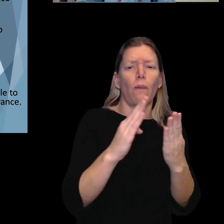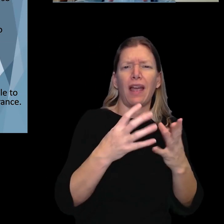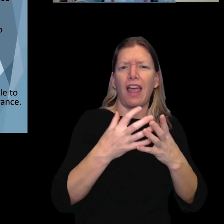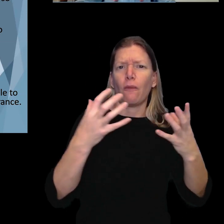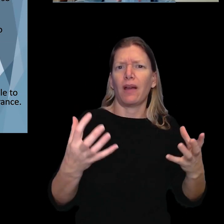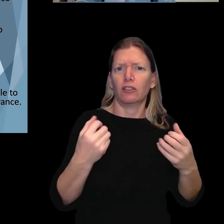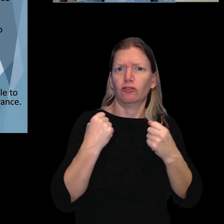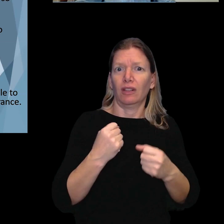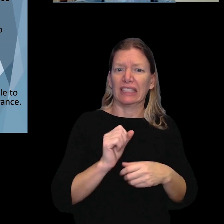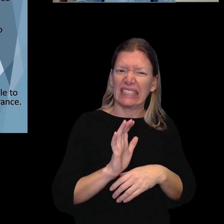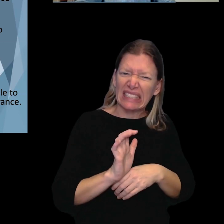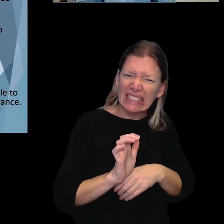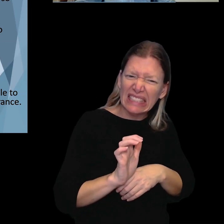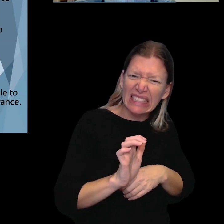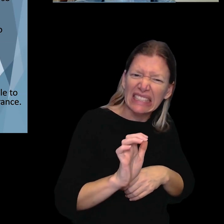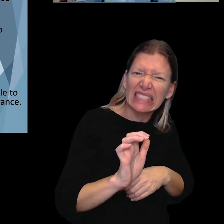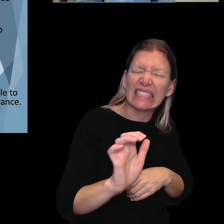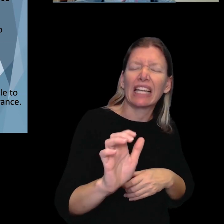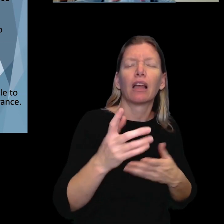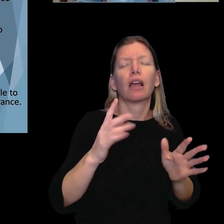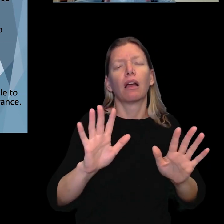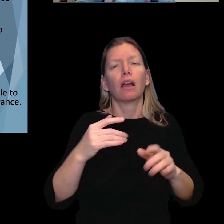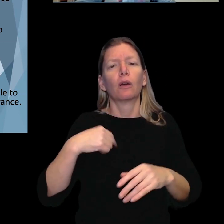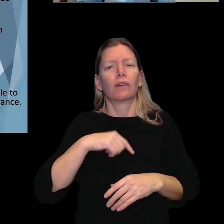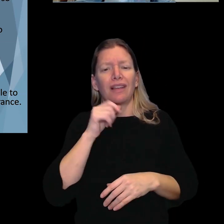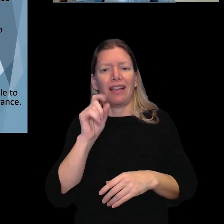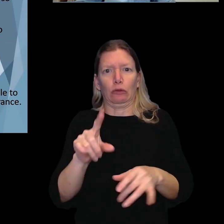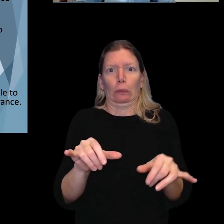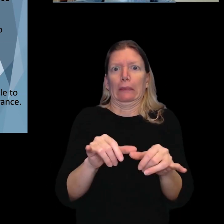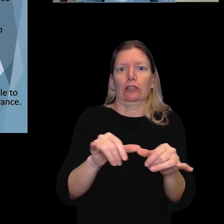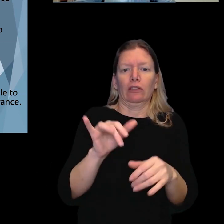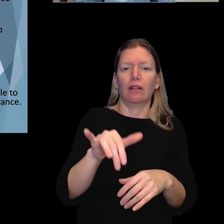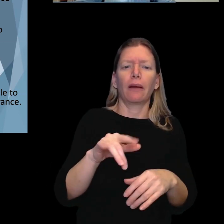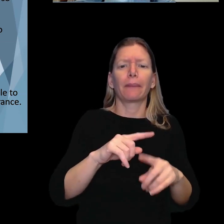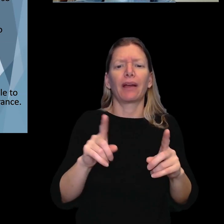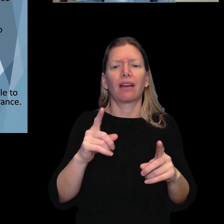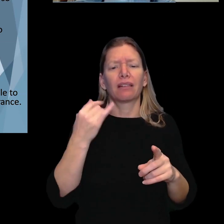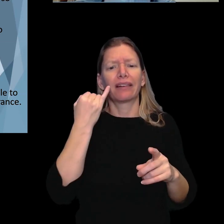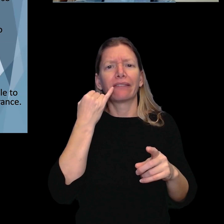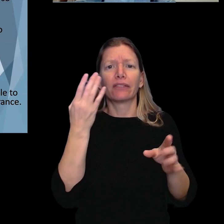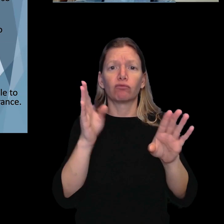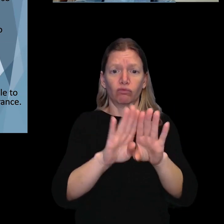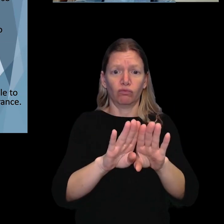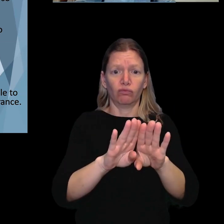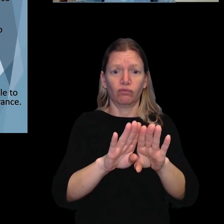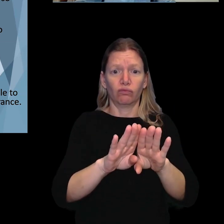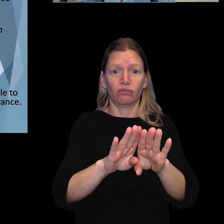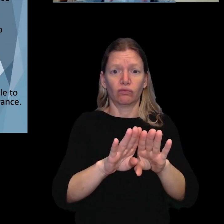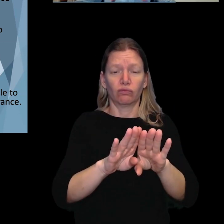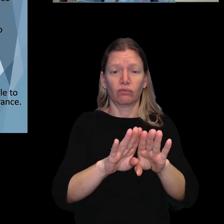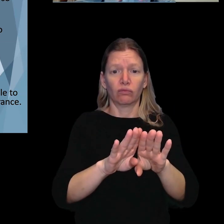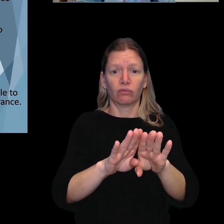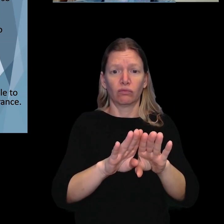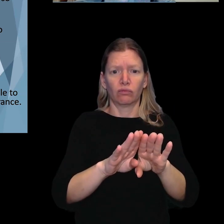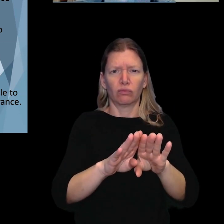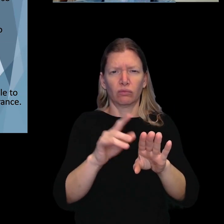You want to make note of the door opening force. We're not going to ask you to measure that specifically, but in the event that there